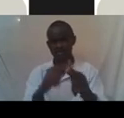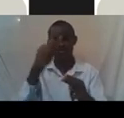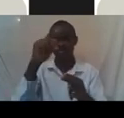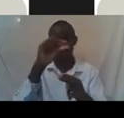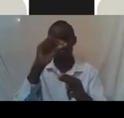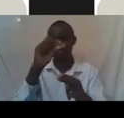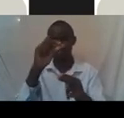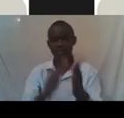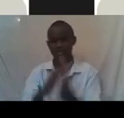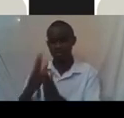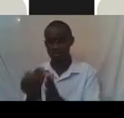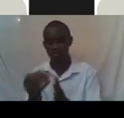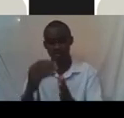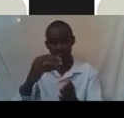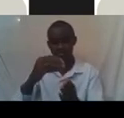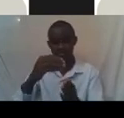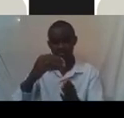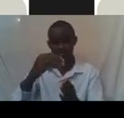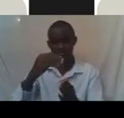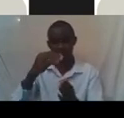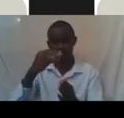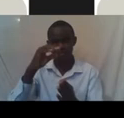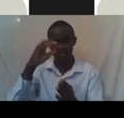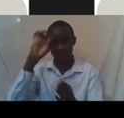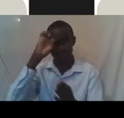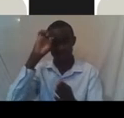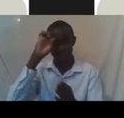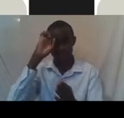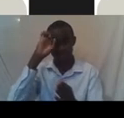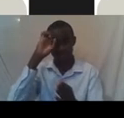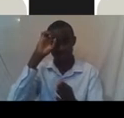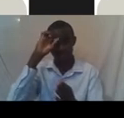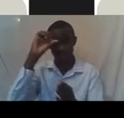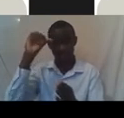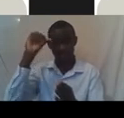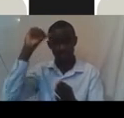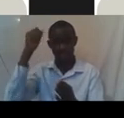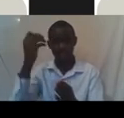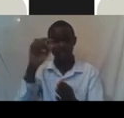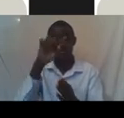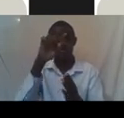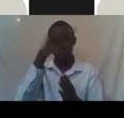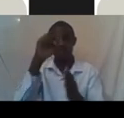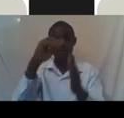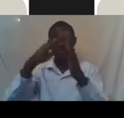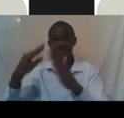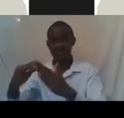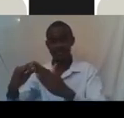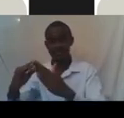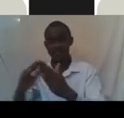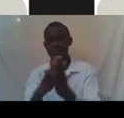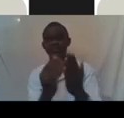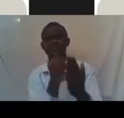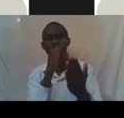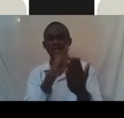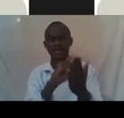the learned elders of Zion, and it seems to be saying that there are no values